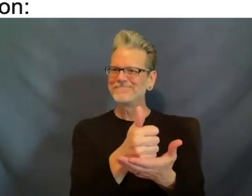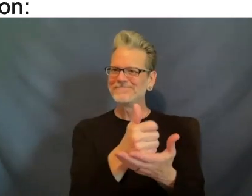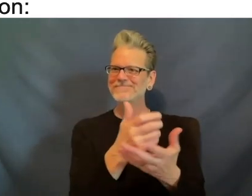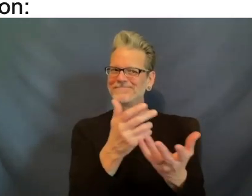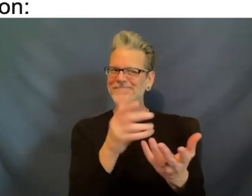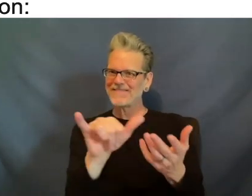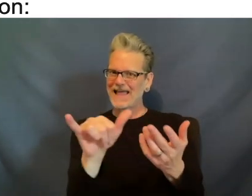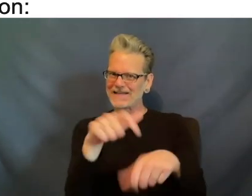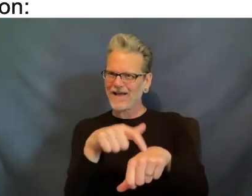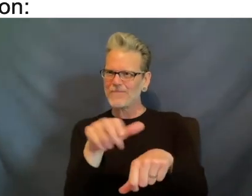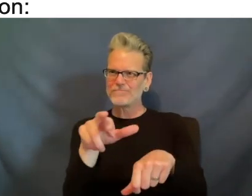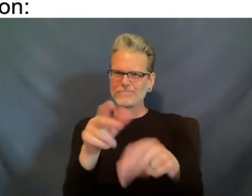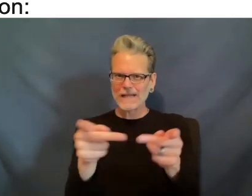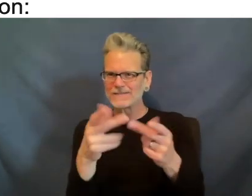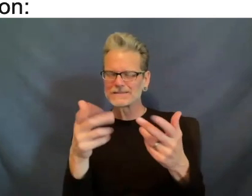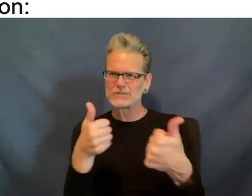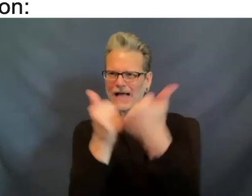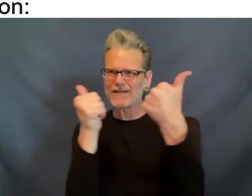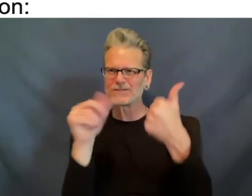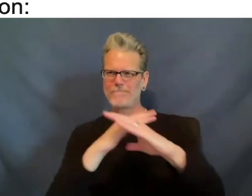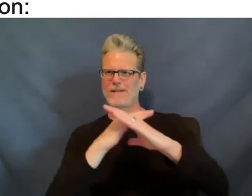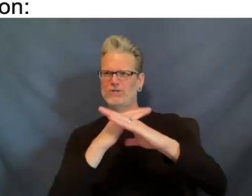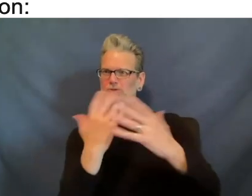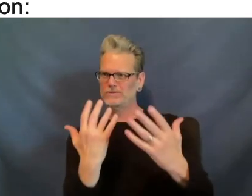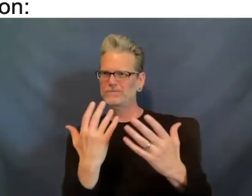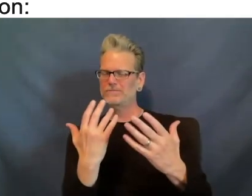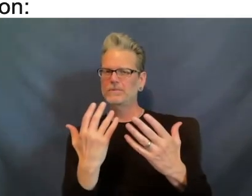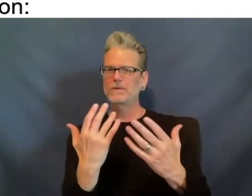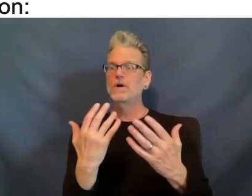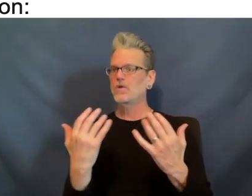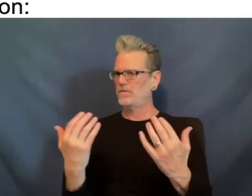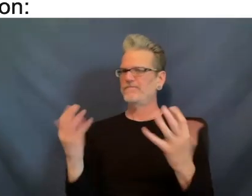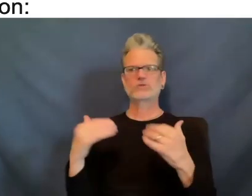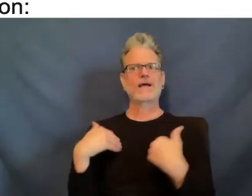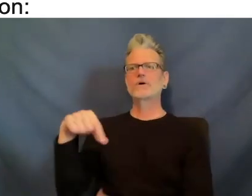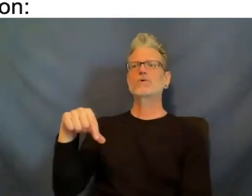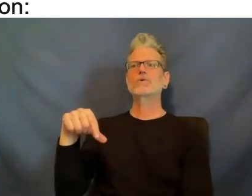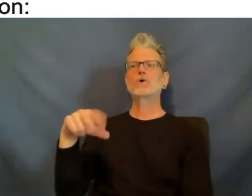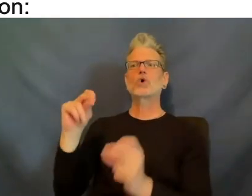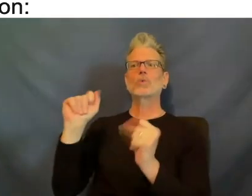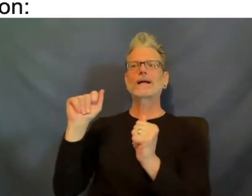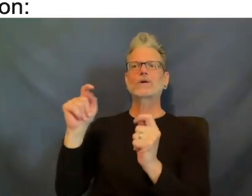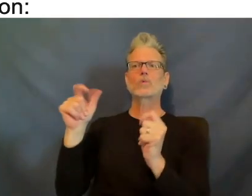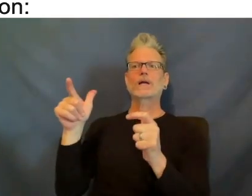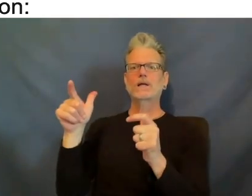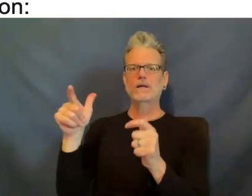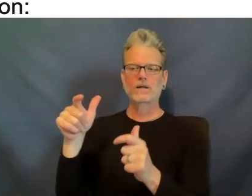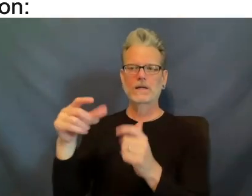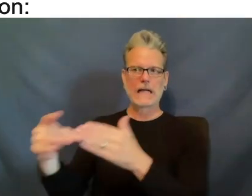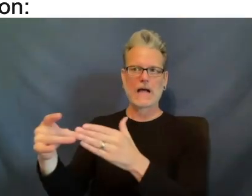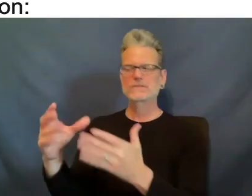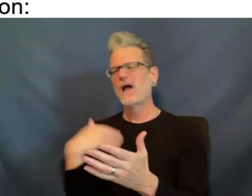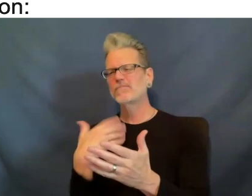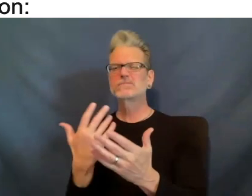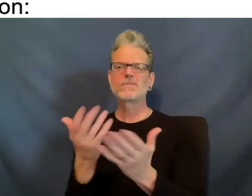or have barriers. And we've already started creating some quick guides. These quick guides will act as references and instructions for many